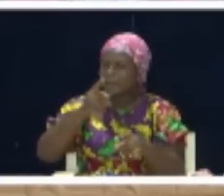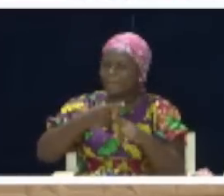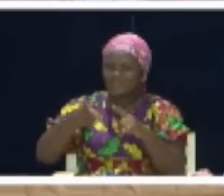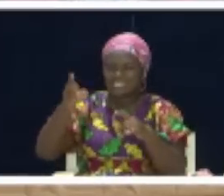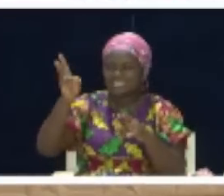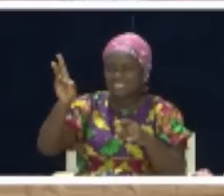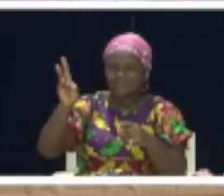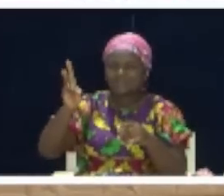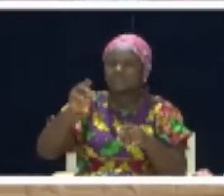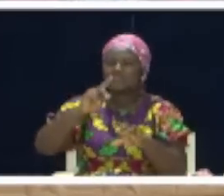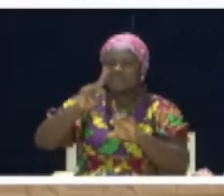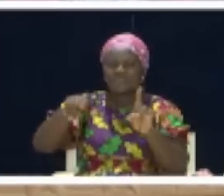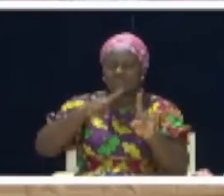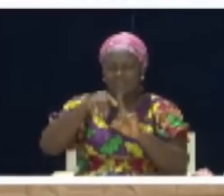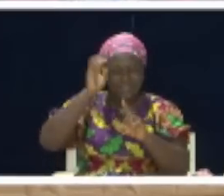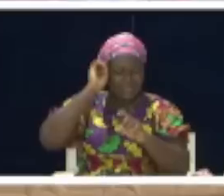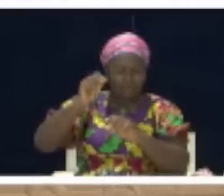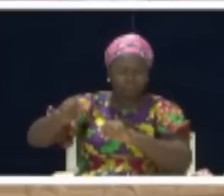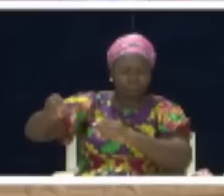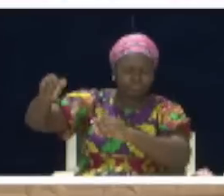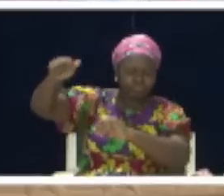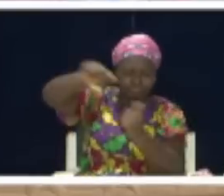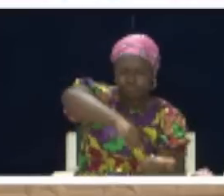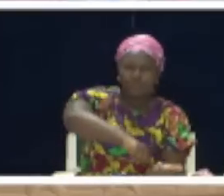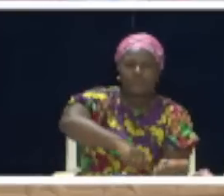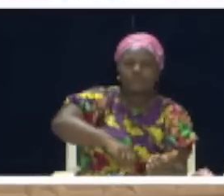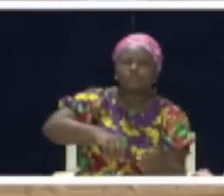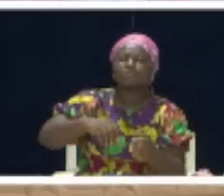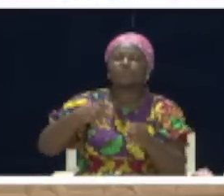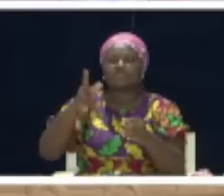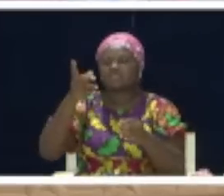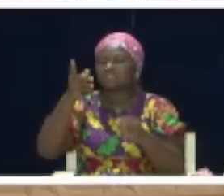Because when he dipped the sixth time, he was still a leper.